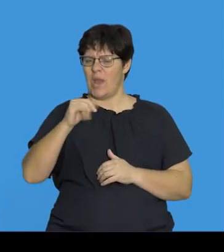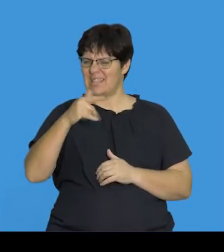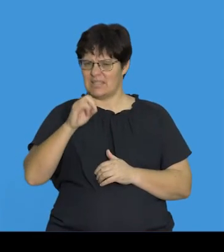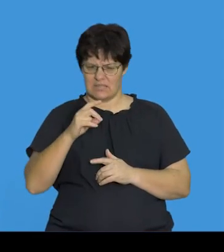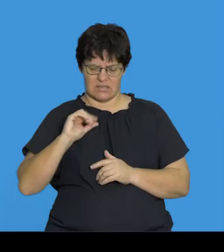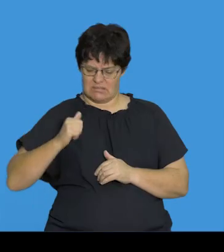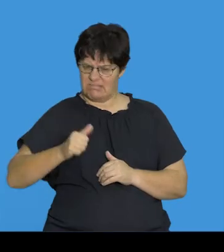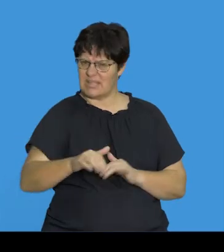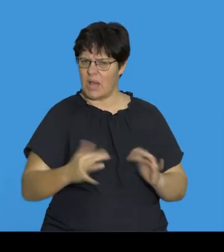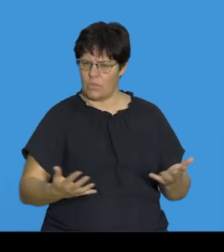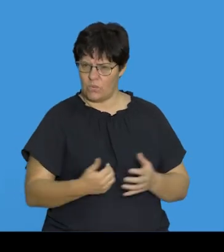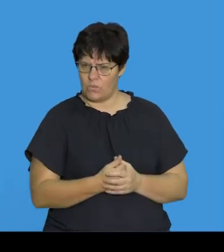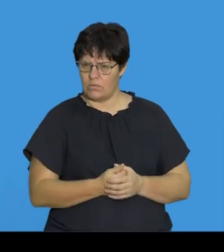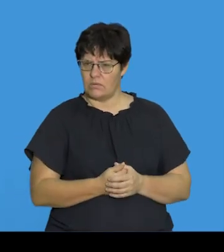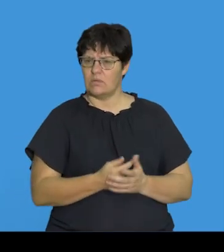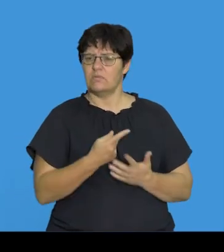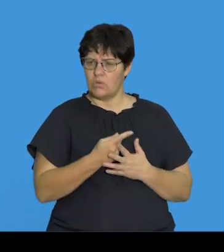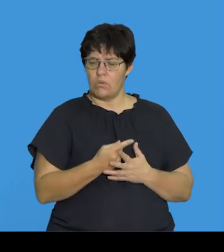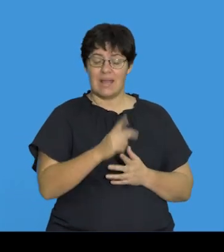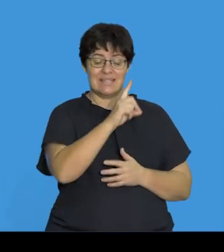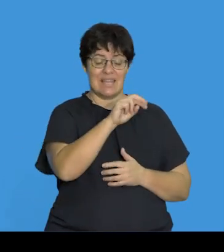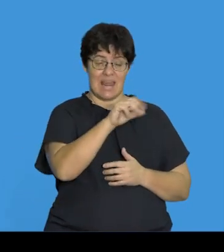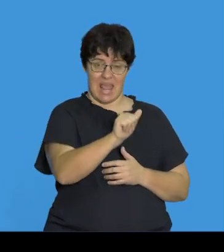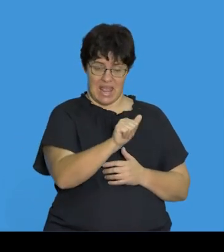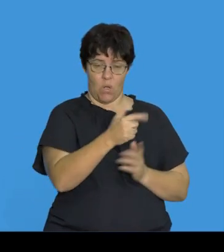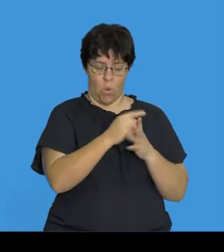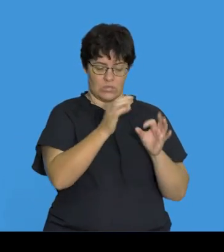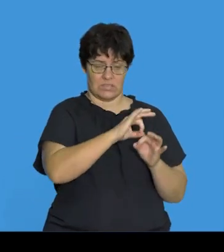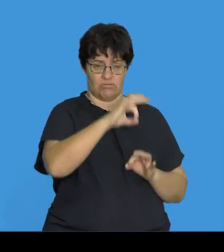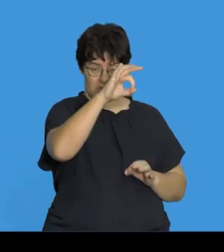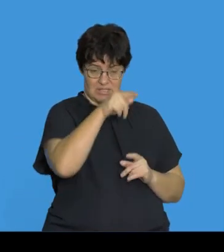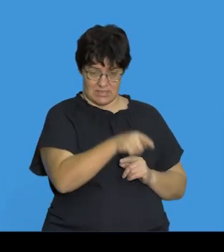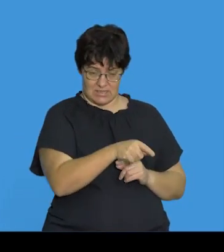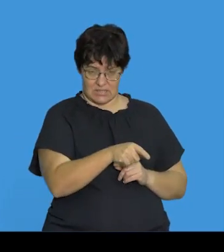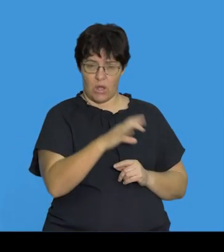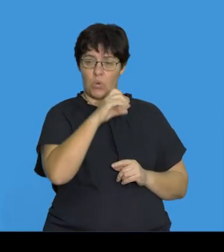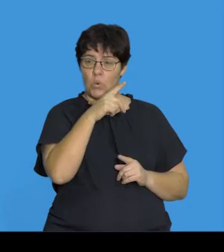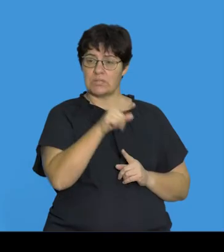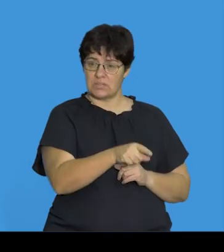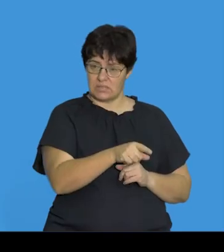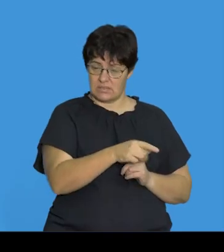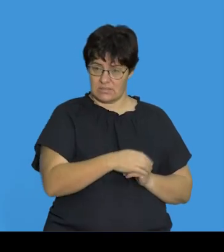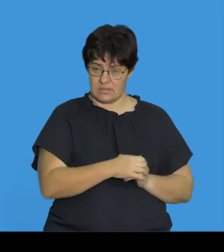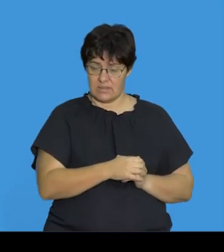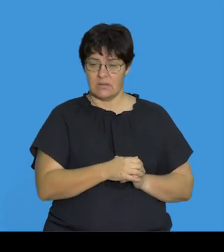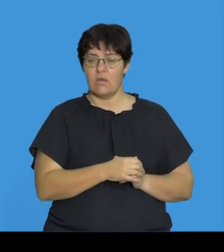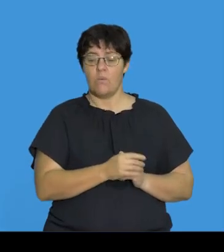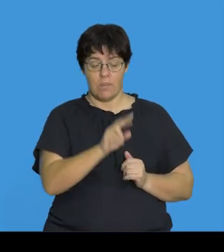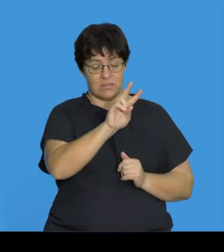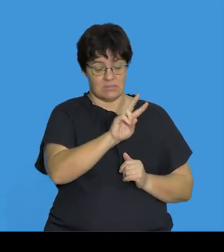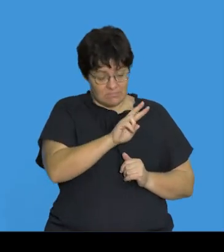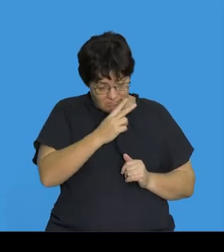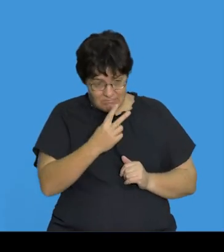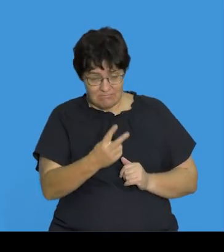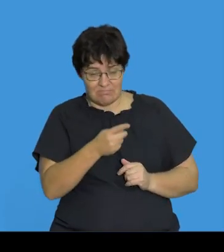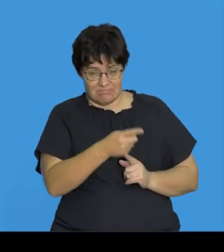from this. So let's try this out. So this is a sequence of DNA, or it's one strand of the DNA that codes for the gene. We need to convert